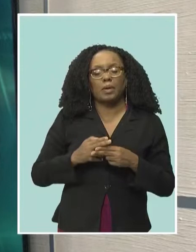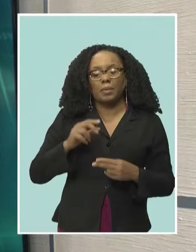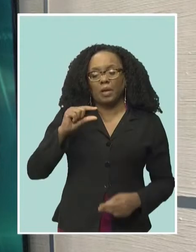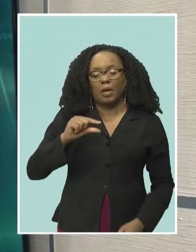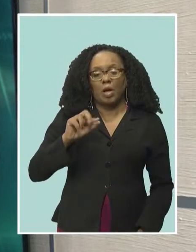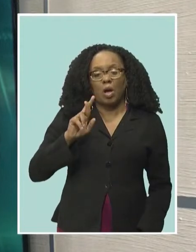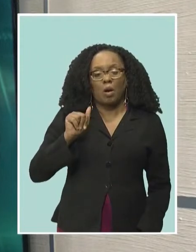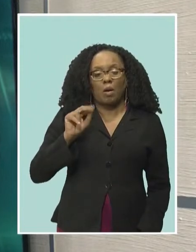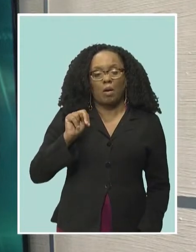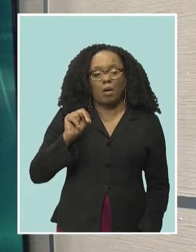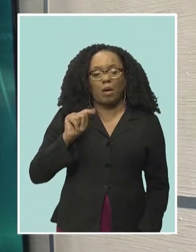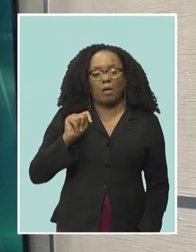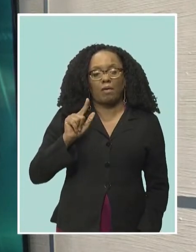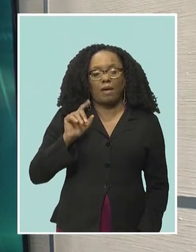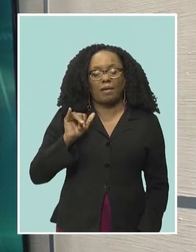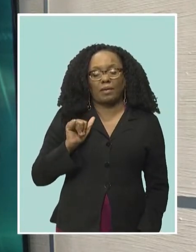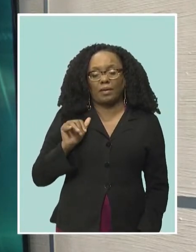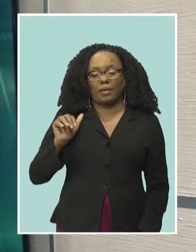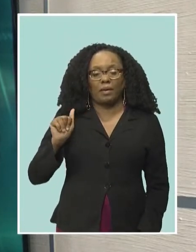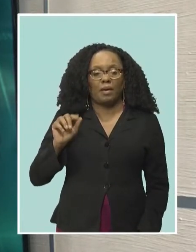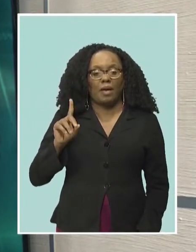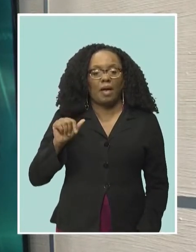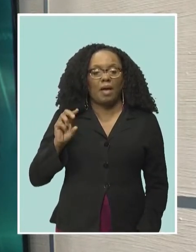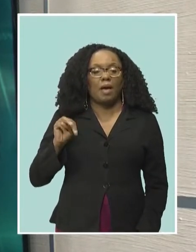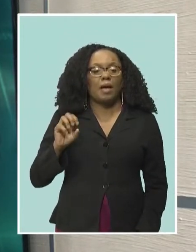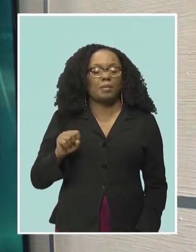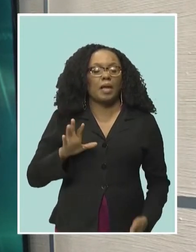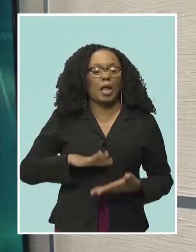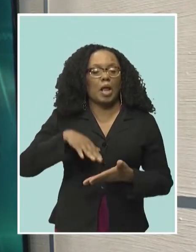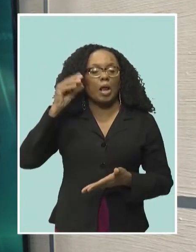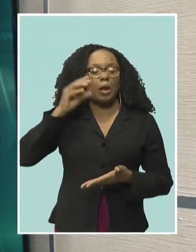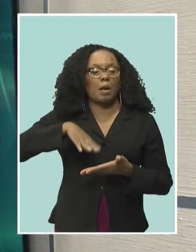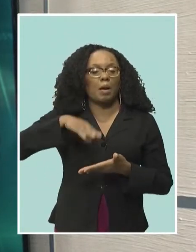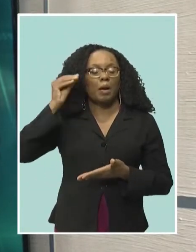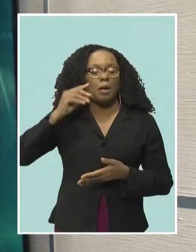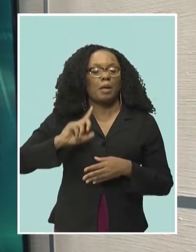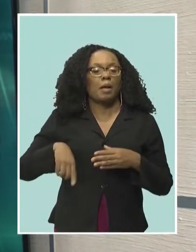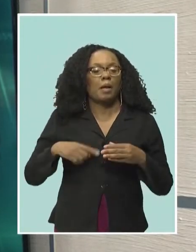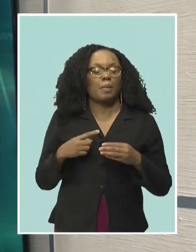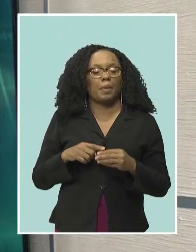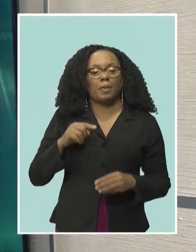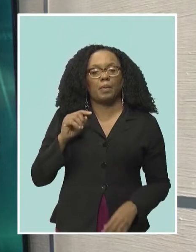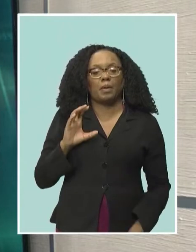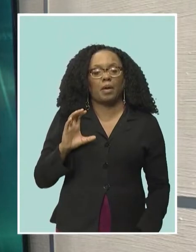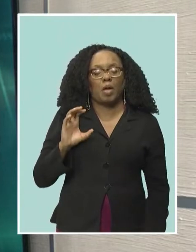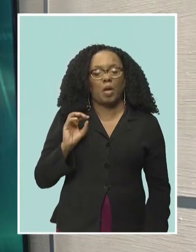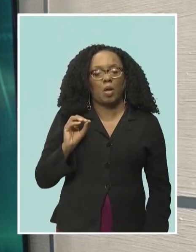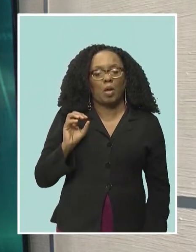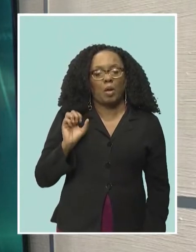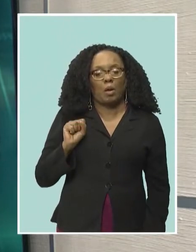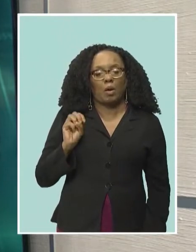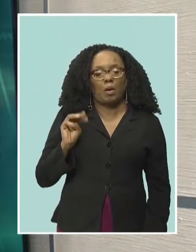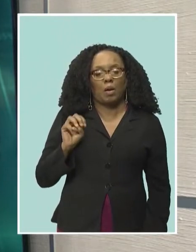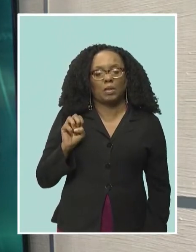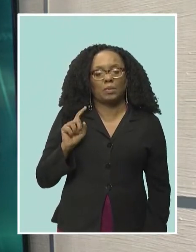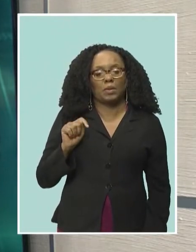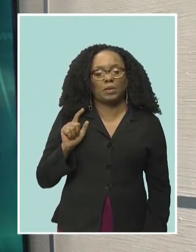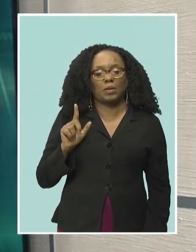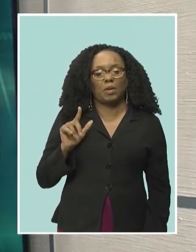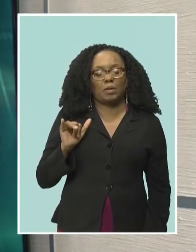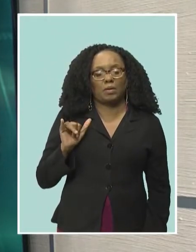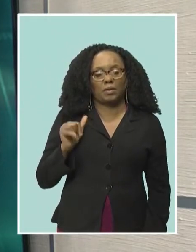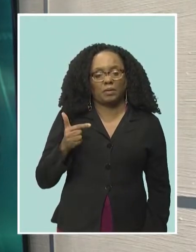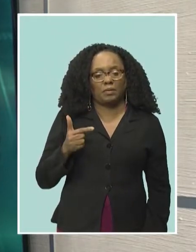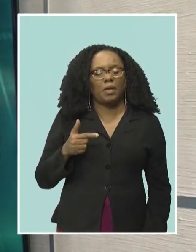in the cosmetology sector. To give them practice and exposure to the public as part of the Caribbean Vocational Qualification